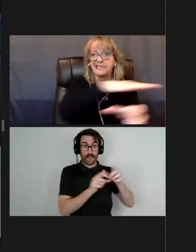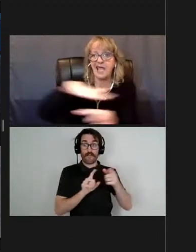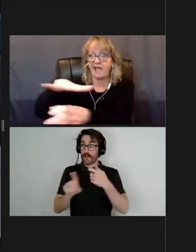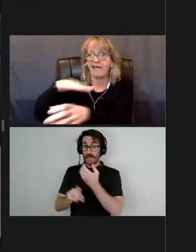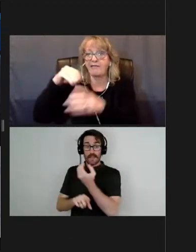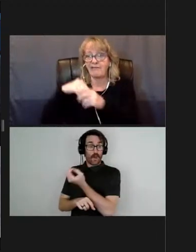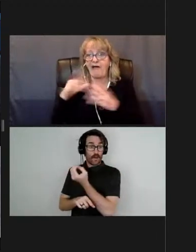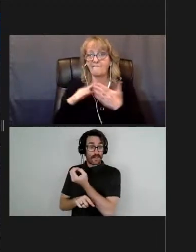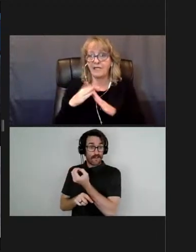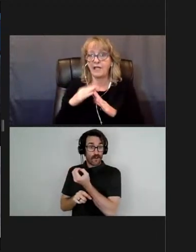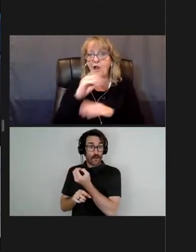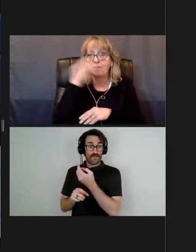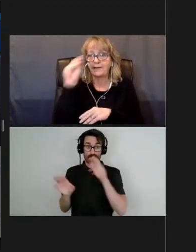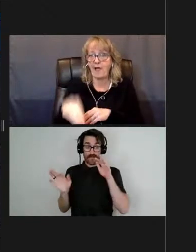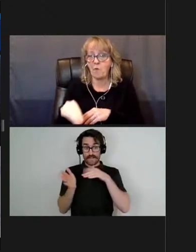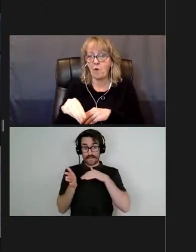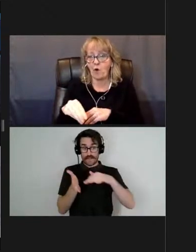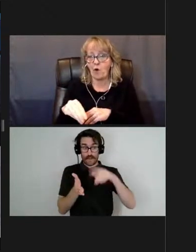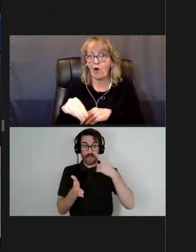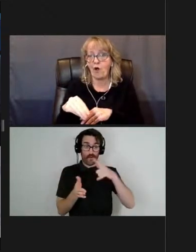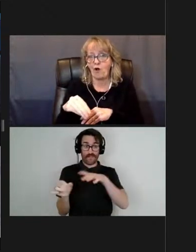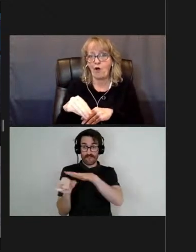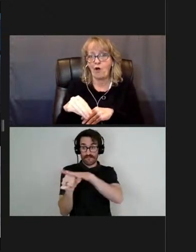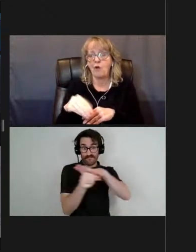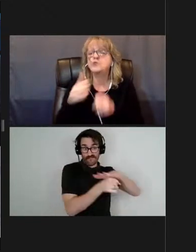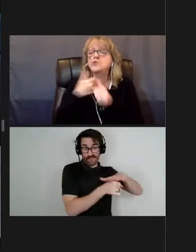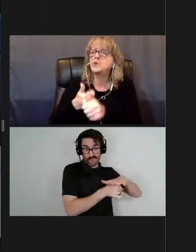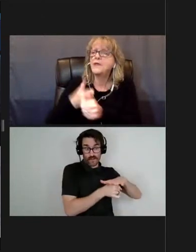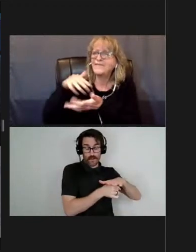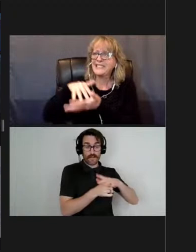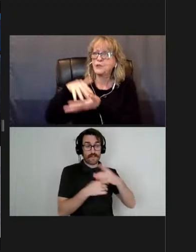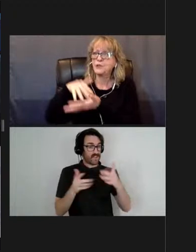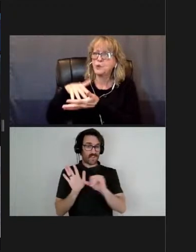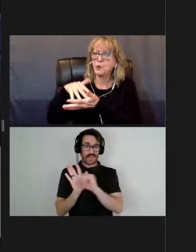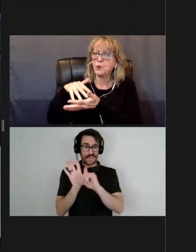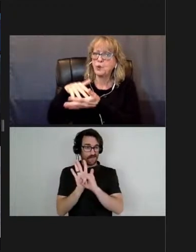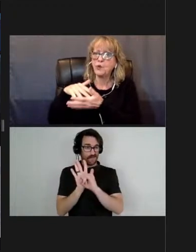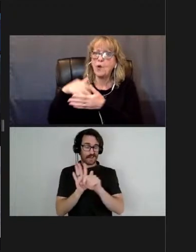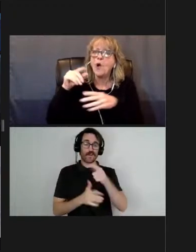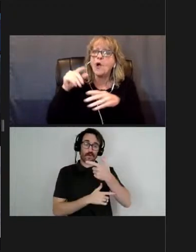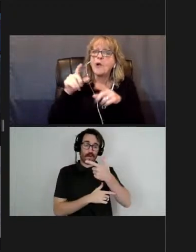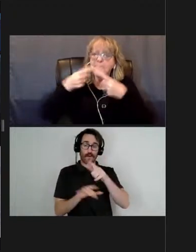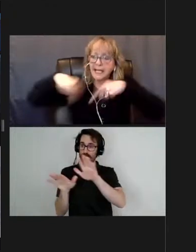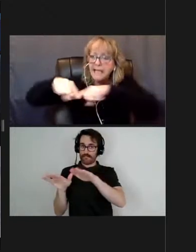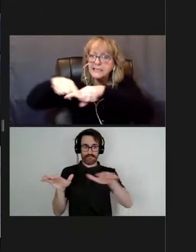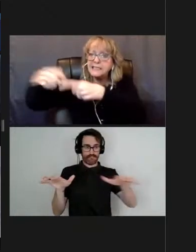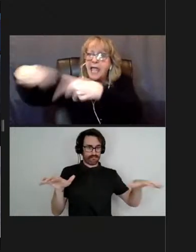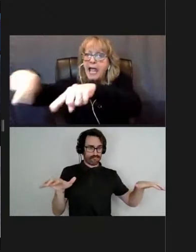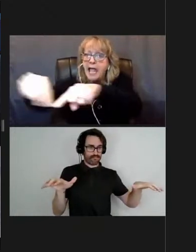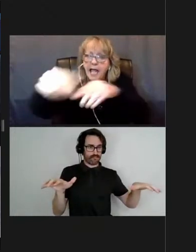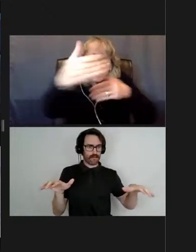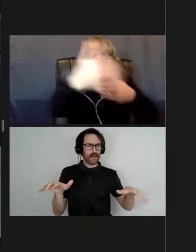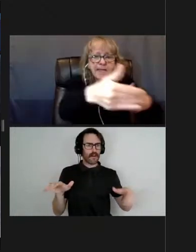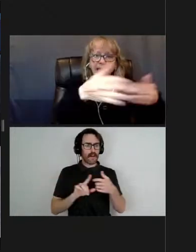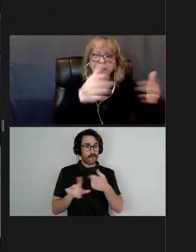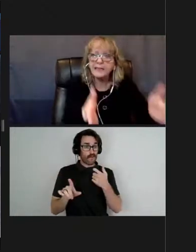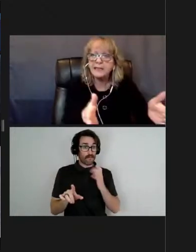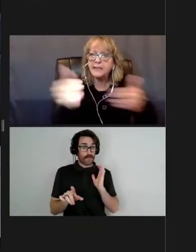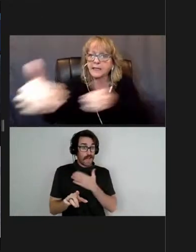neighborhood study, those boundaries, which makes, I think a lot of sense for us from an Ottawa